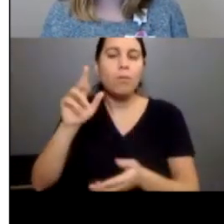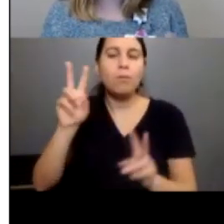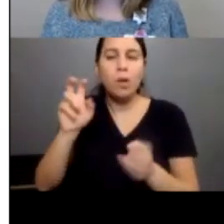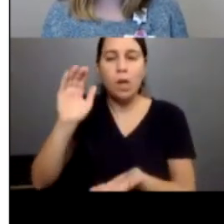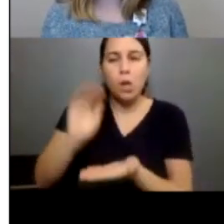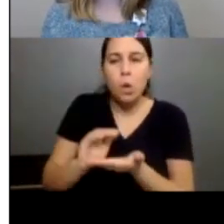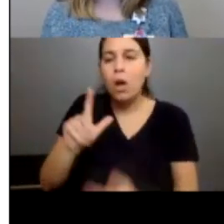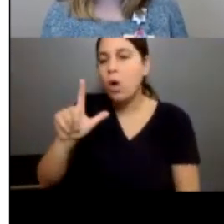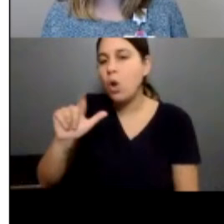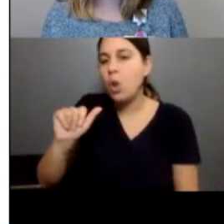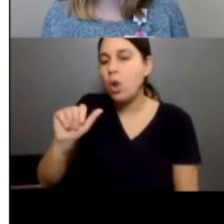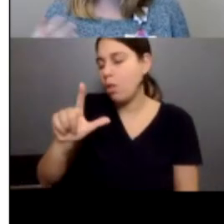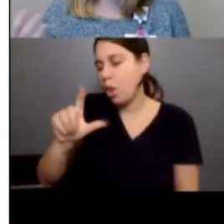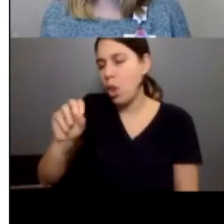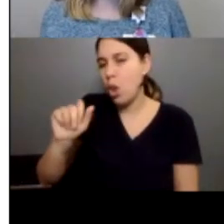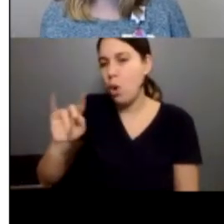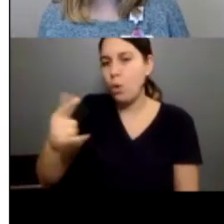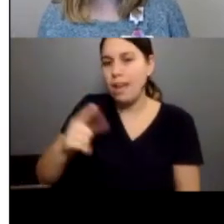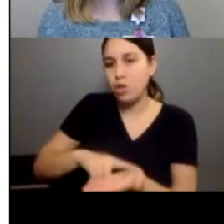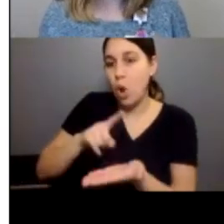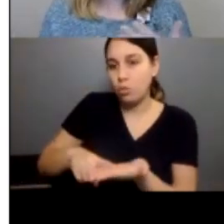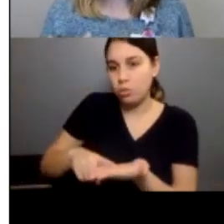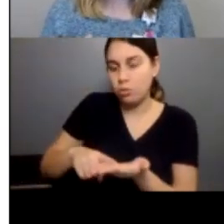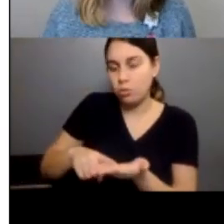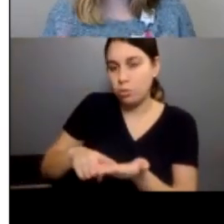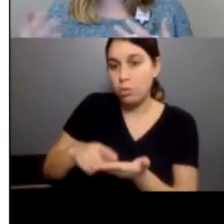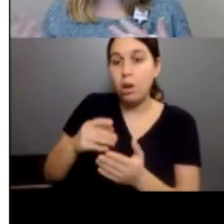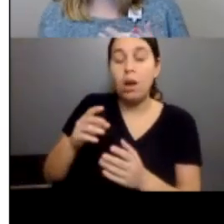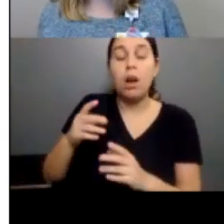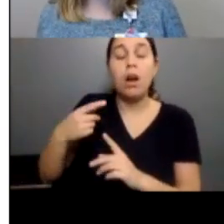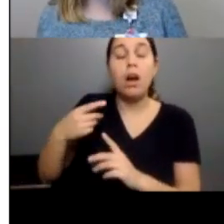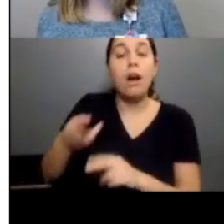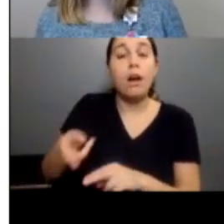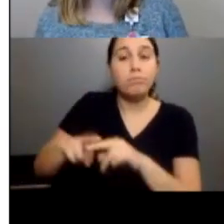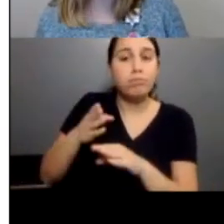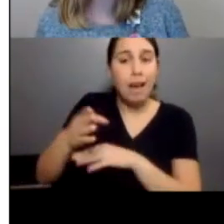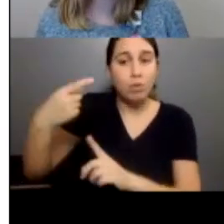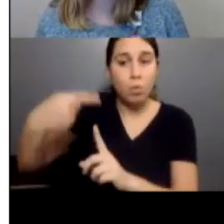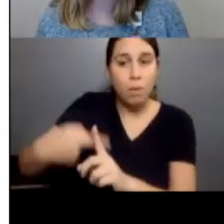to increase it after 1 month, but then maybe the patient doesn't show up, and so the